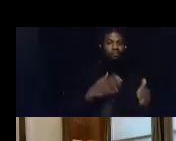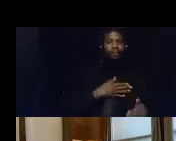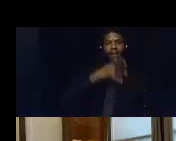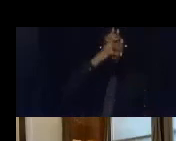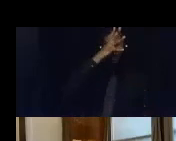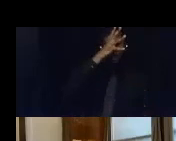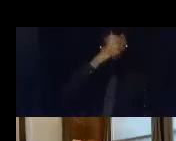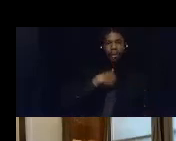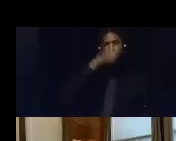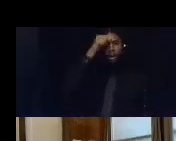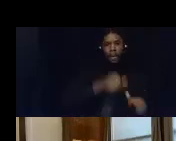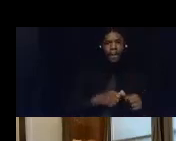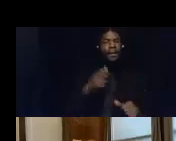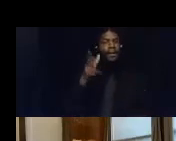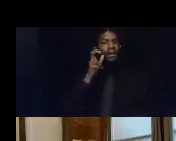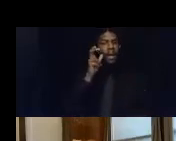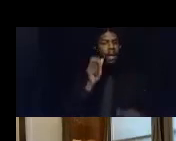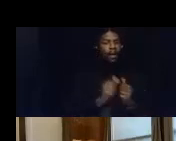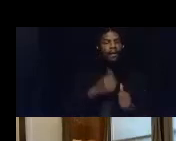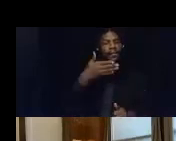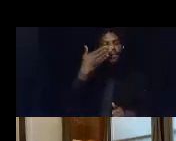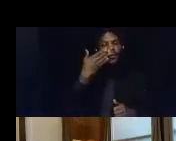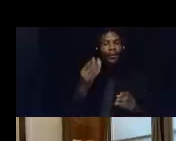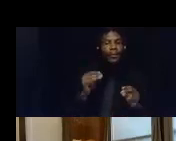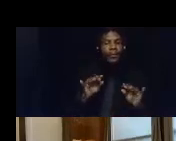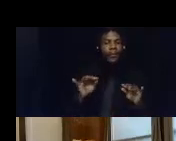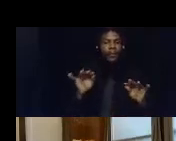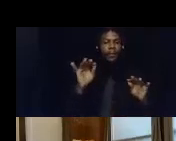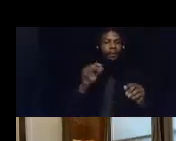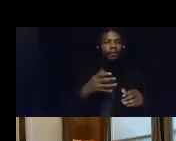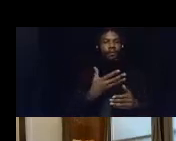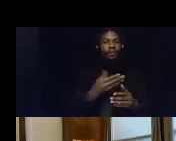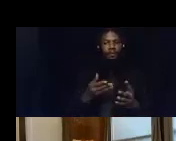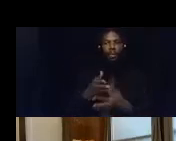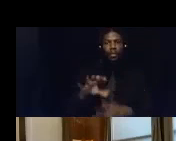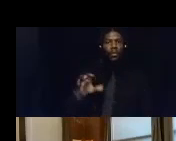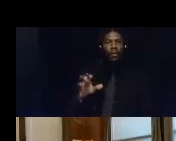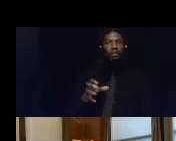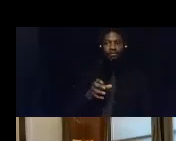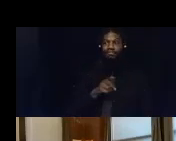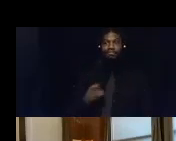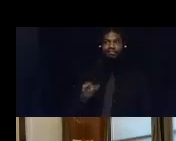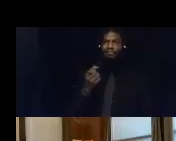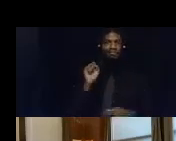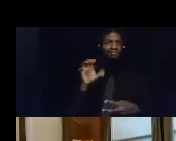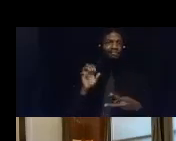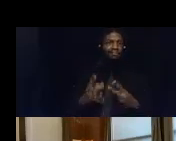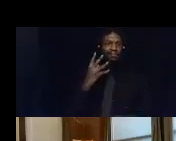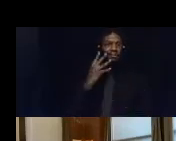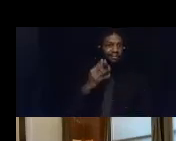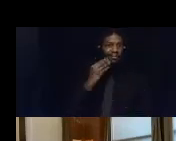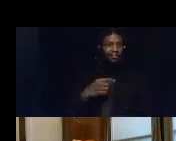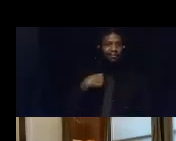open, with incense burning and music playing through the radio. Those experiences of learning how to create the architecture in my